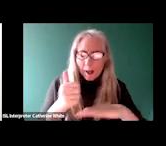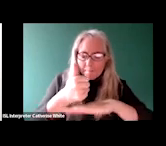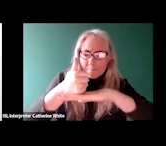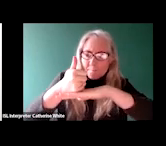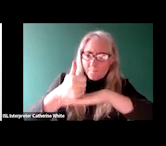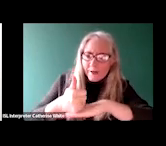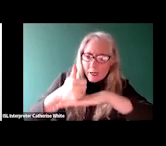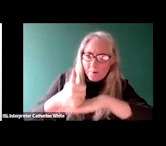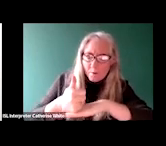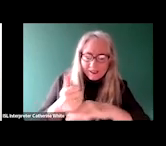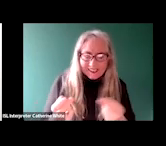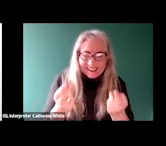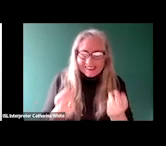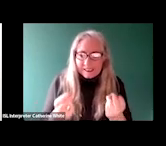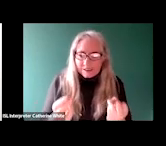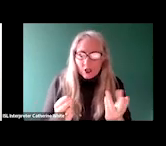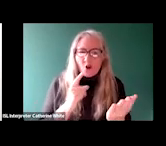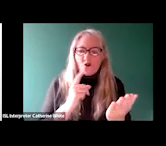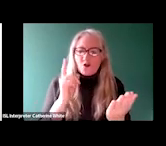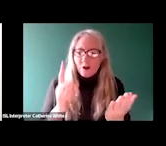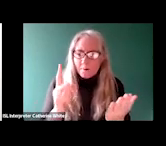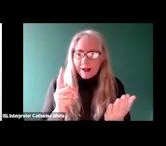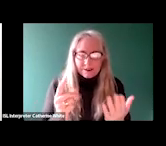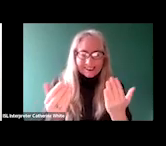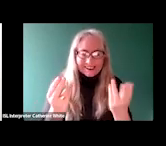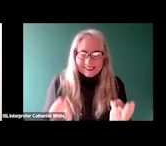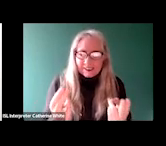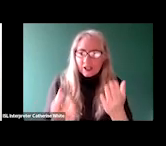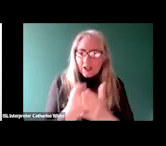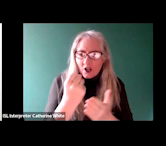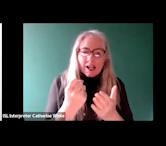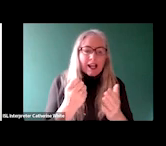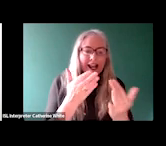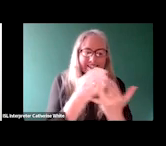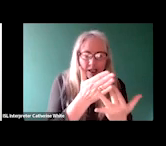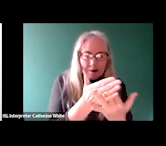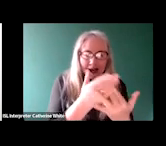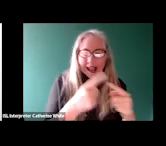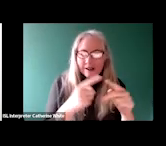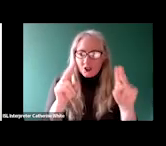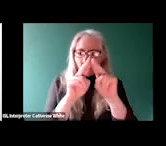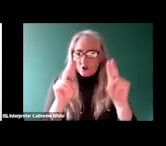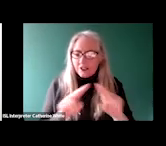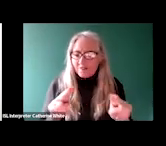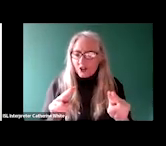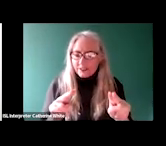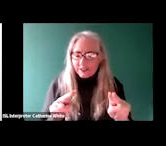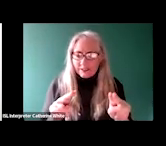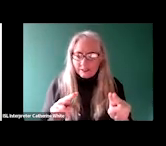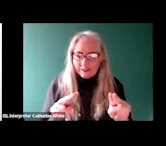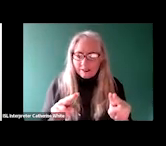functional requirements and recommendations to achieve an accessible and universal, accessible